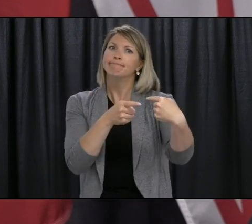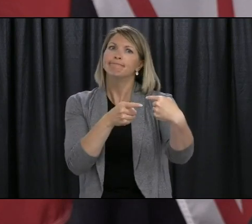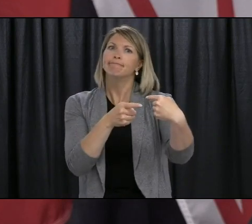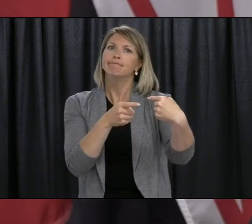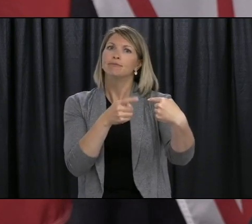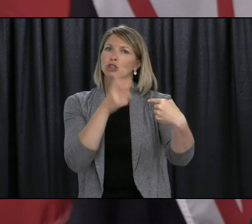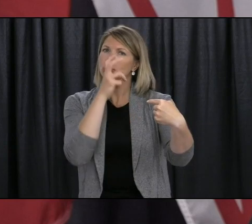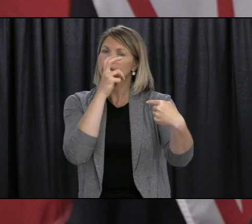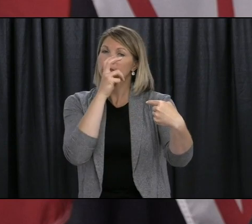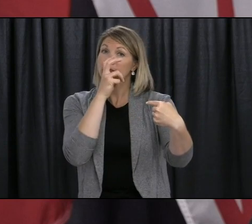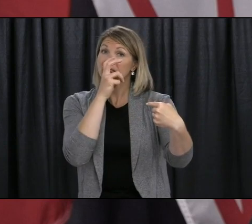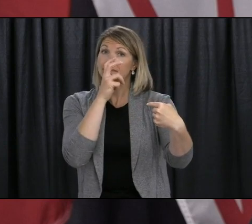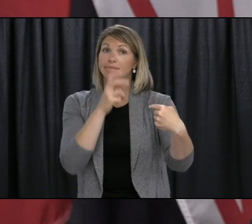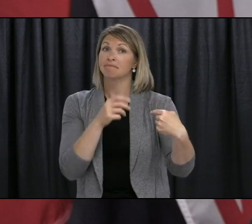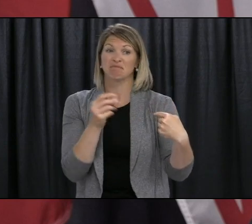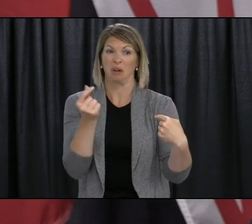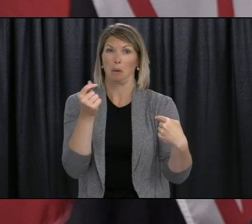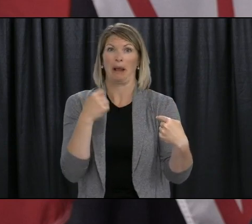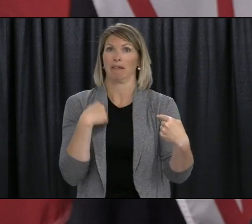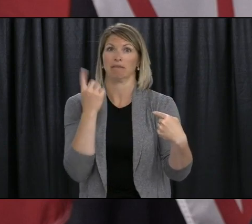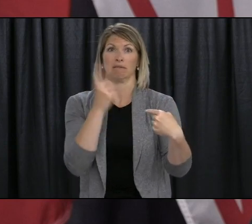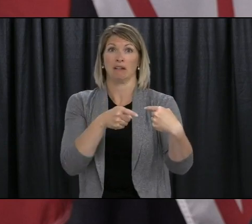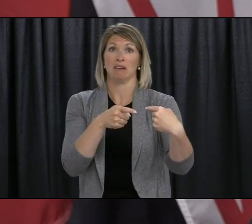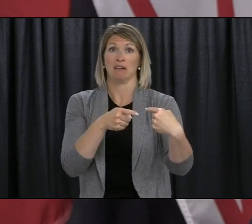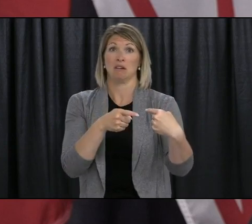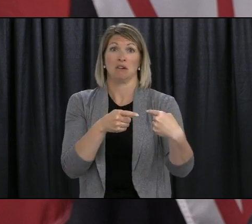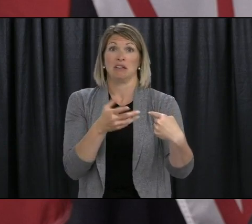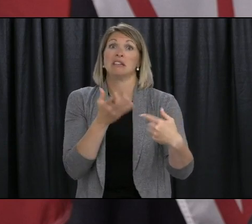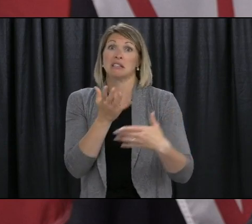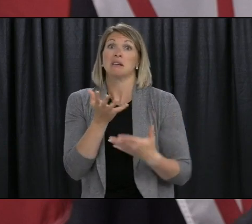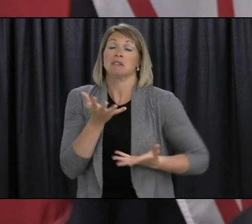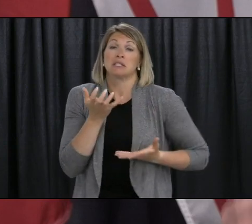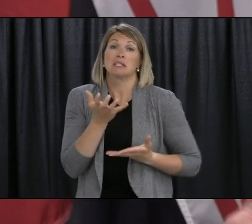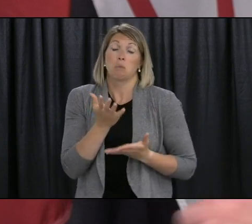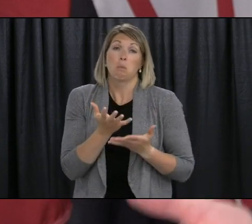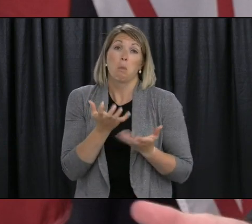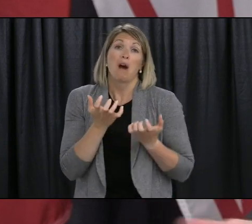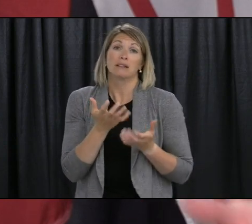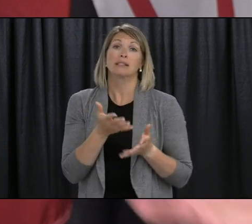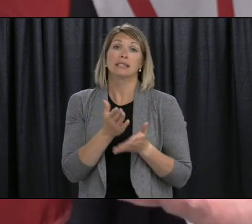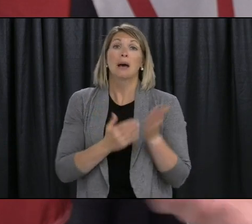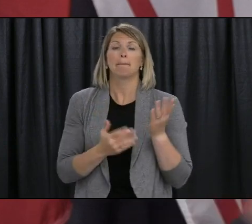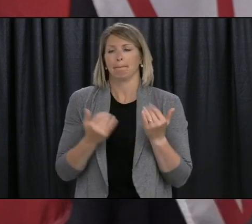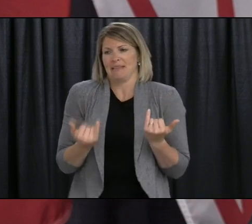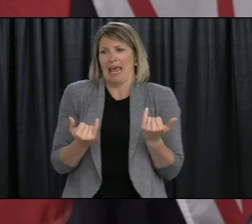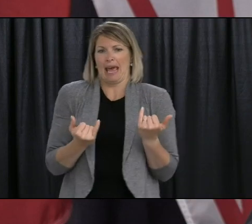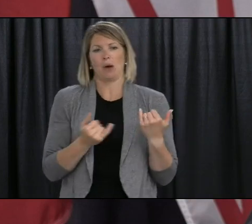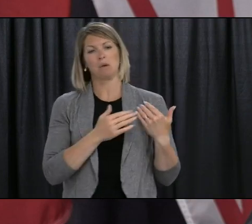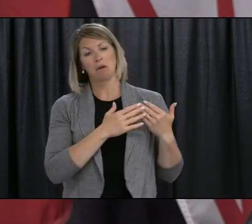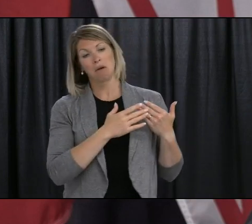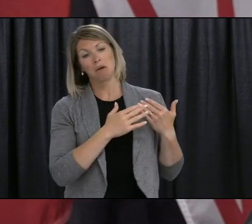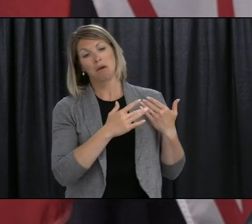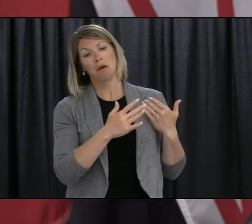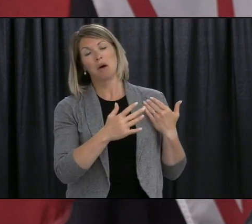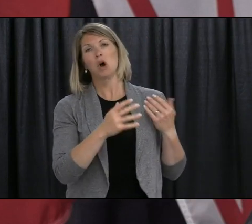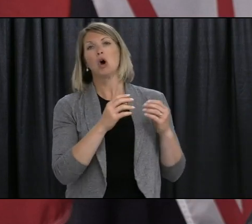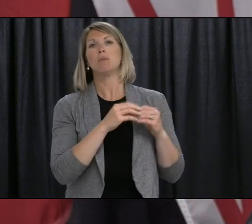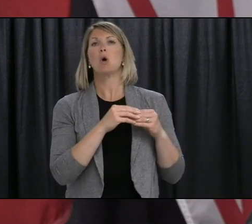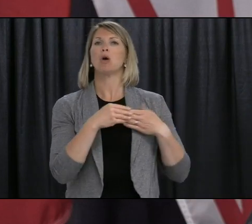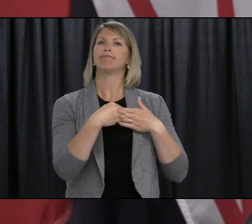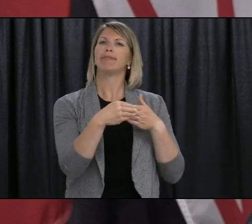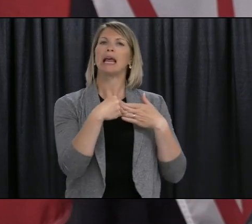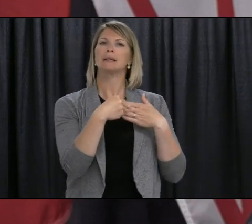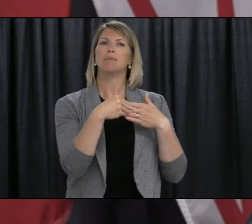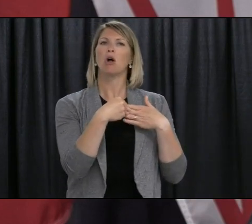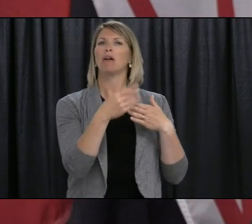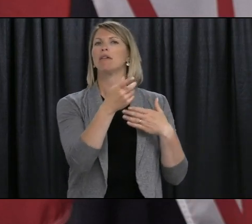up. Matter of fact, you'd almost put a gate over it. So right now, over time, it's changed. So it's not something that's not a decision